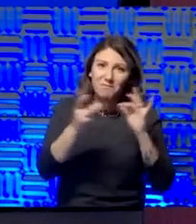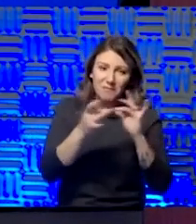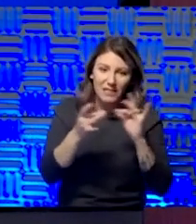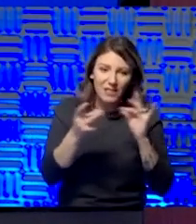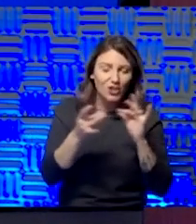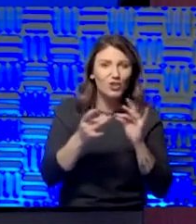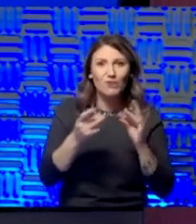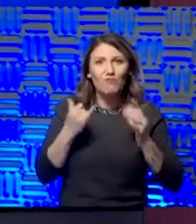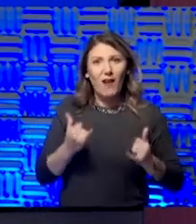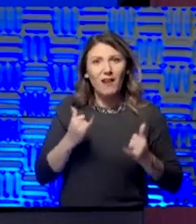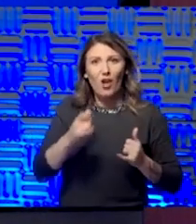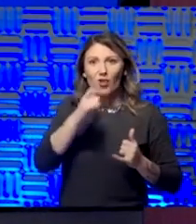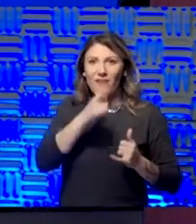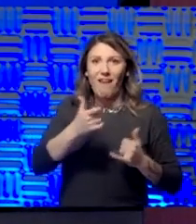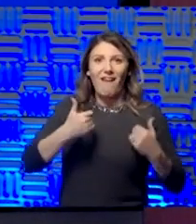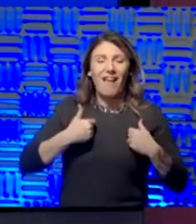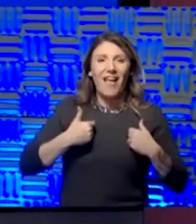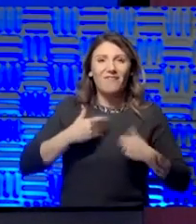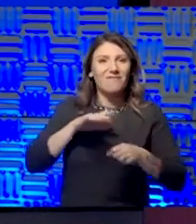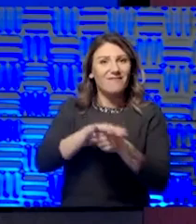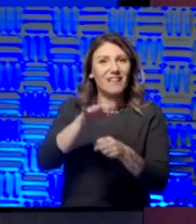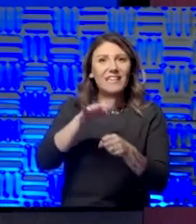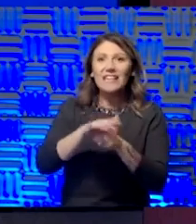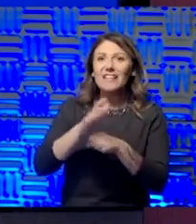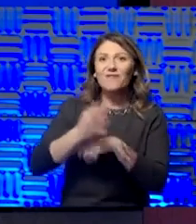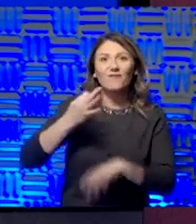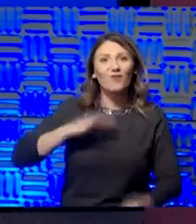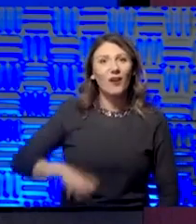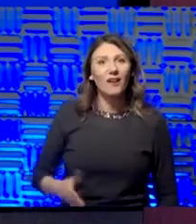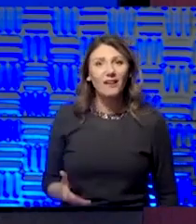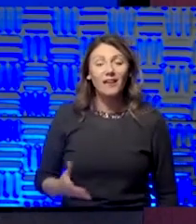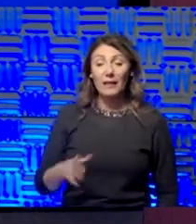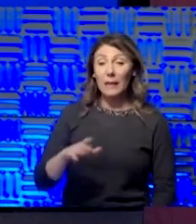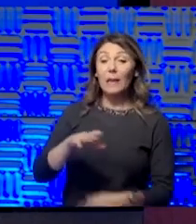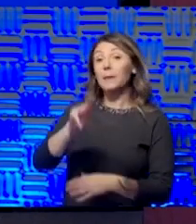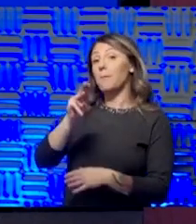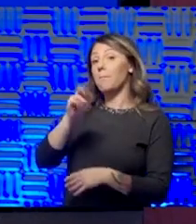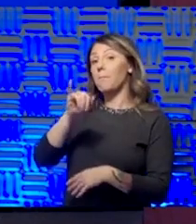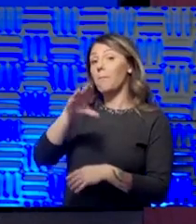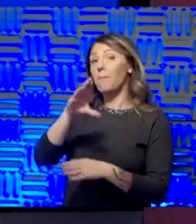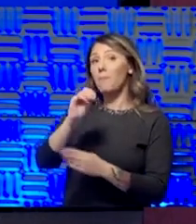don't get enough credit. The micro lab people, I know ours, and I'm